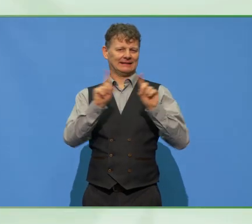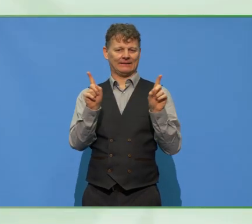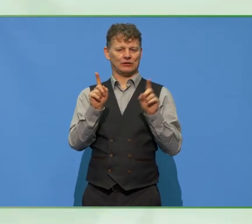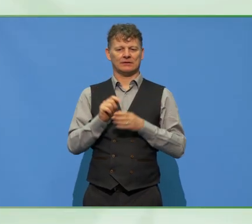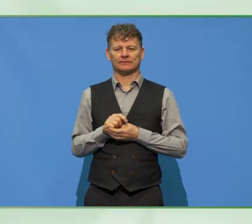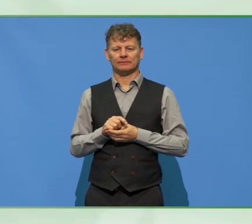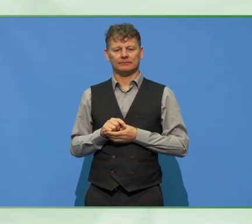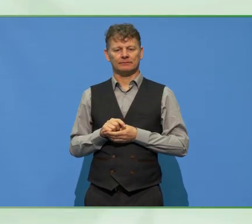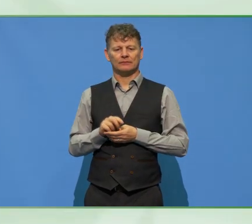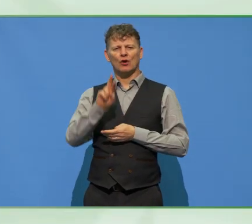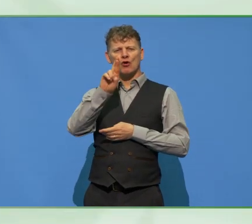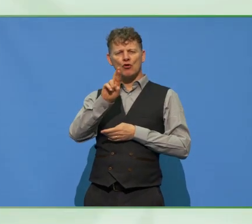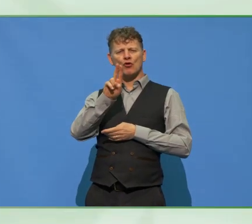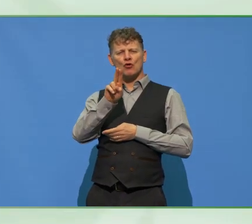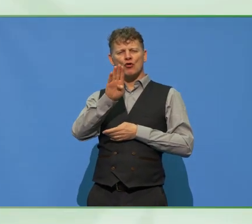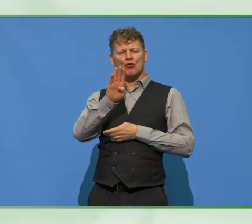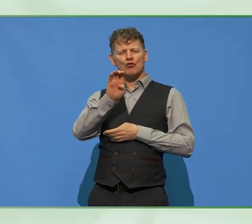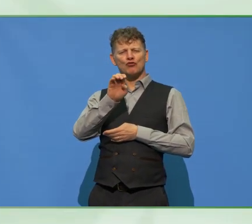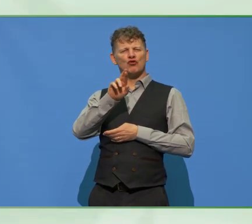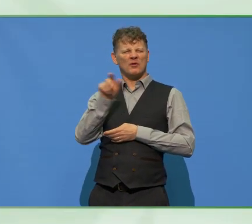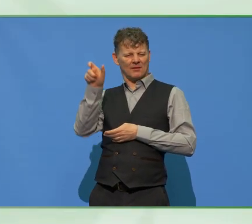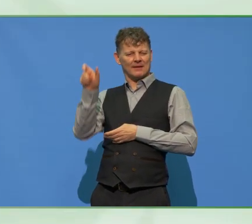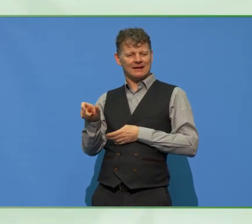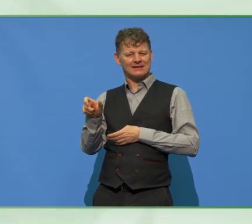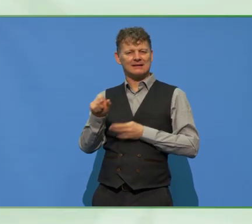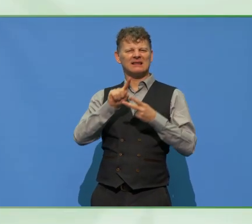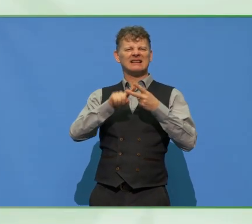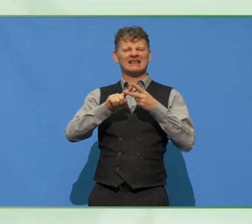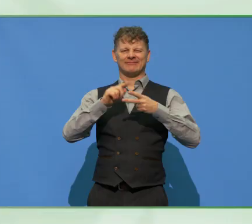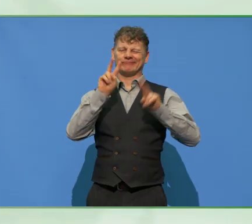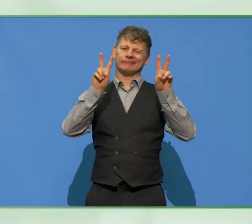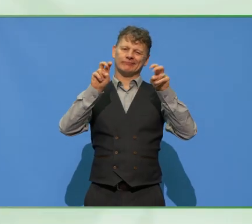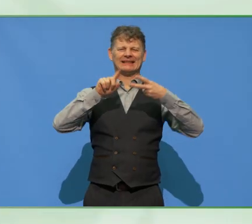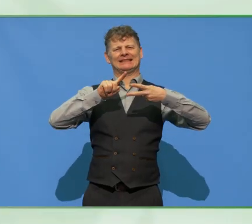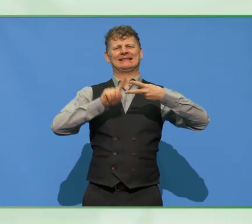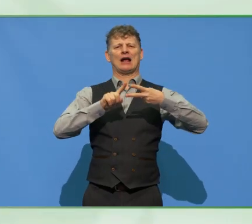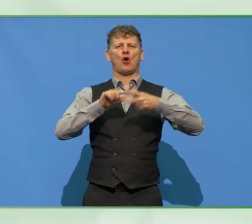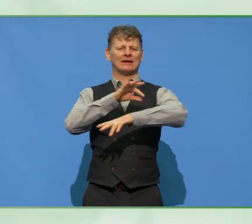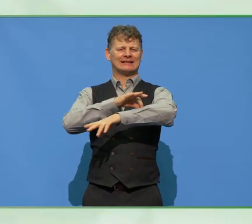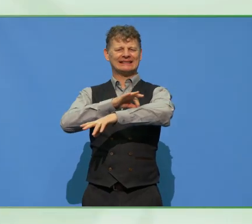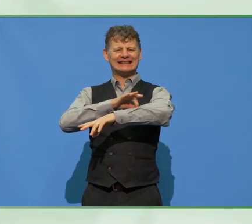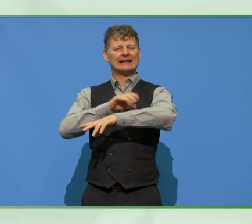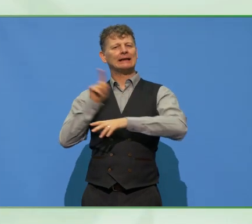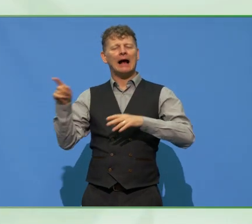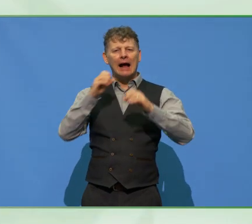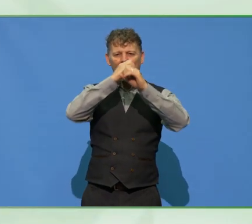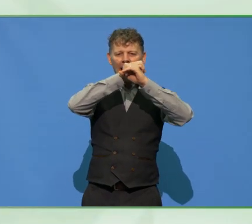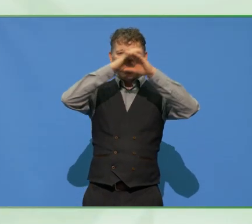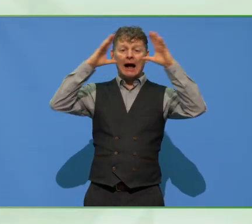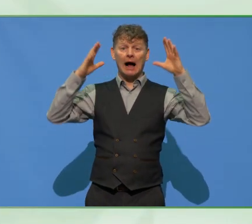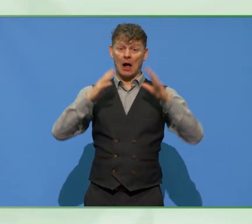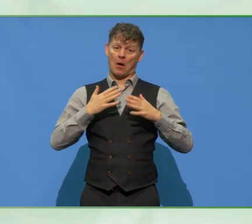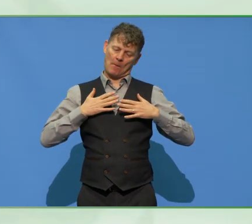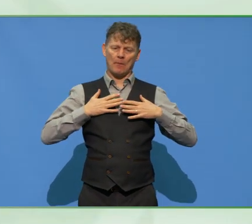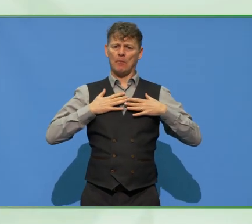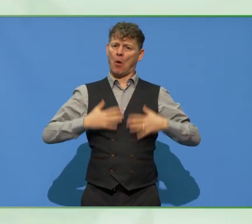are reimagining what body-positive, accessible movement can look like. Not about, quote-unquote, doing it